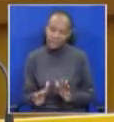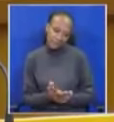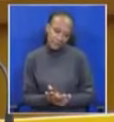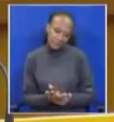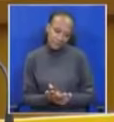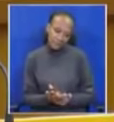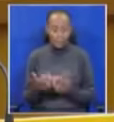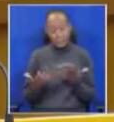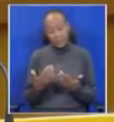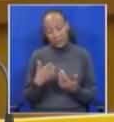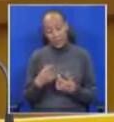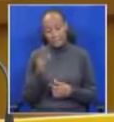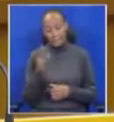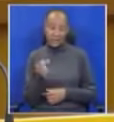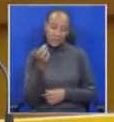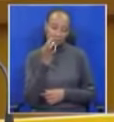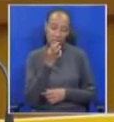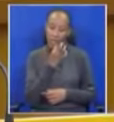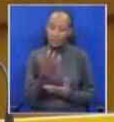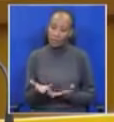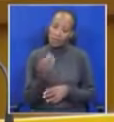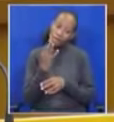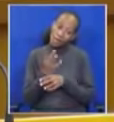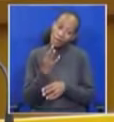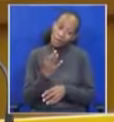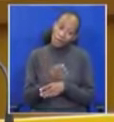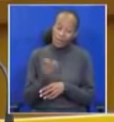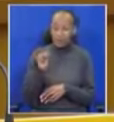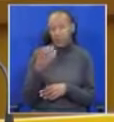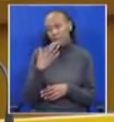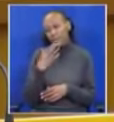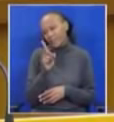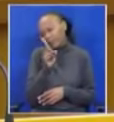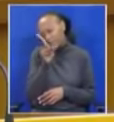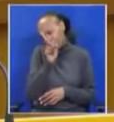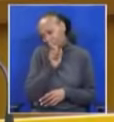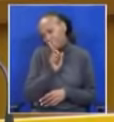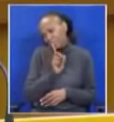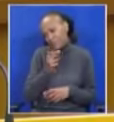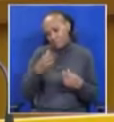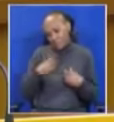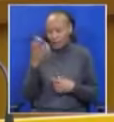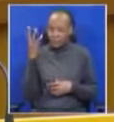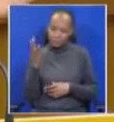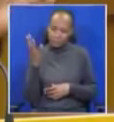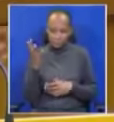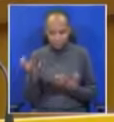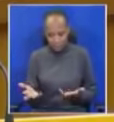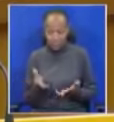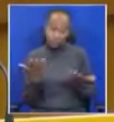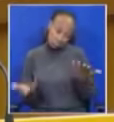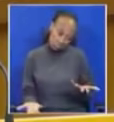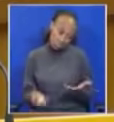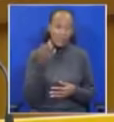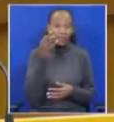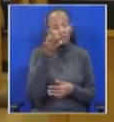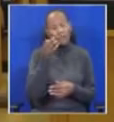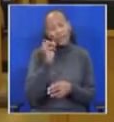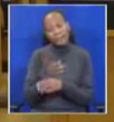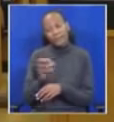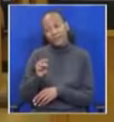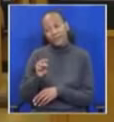should have said, Mr. Steenhuisen, please keep quiet while I talk. So in future, Mr.